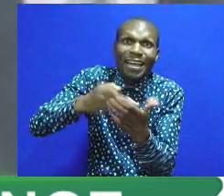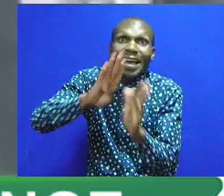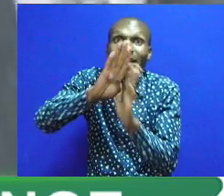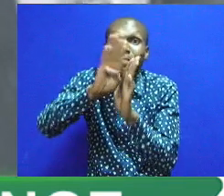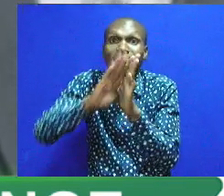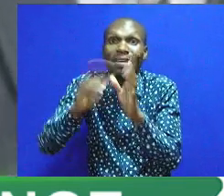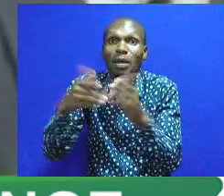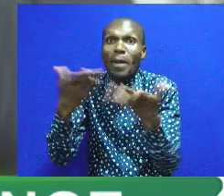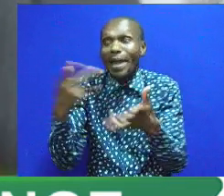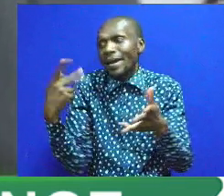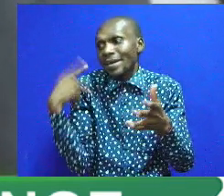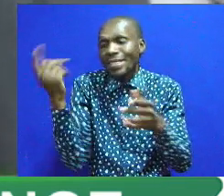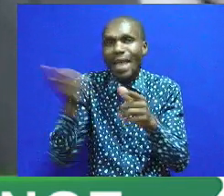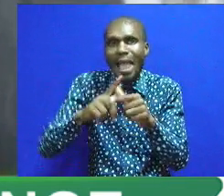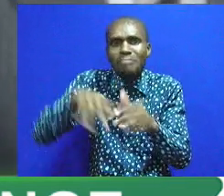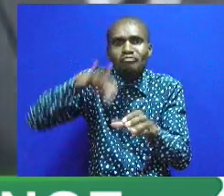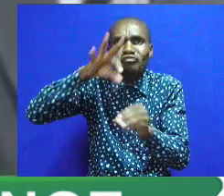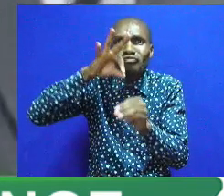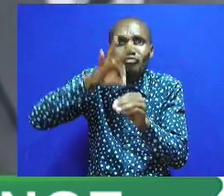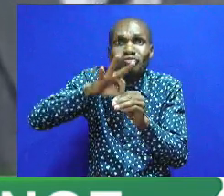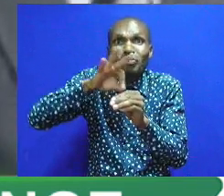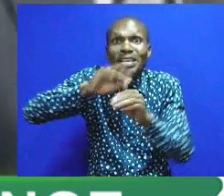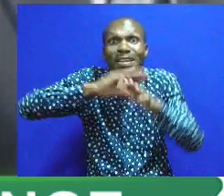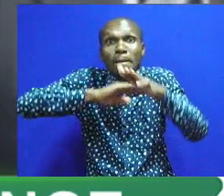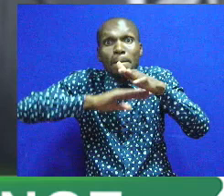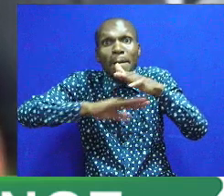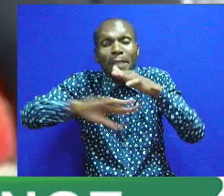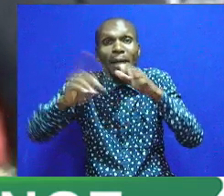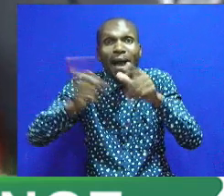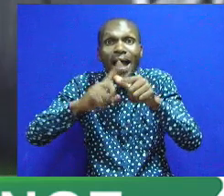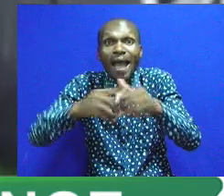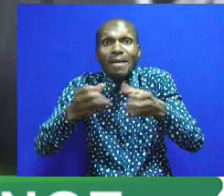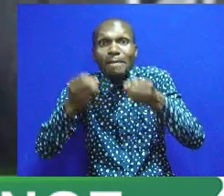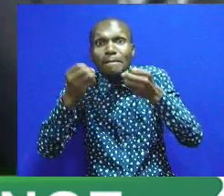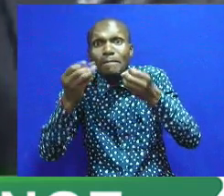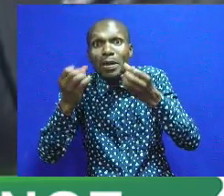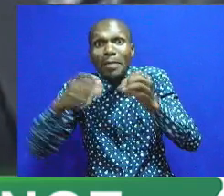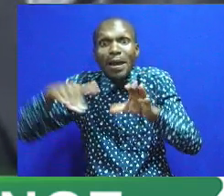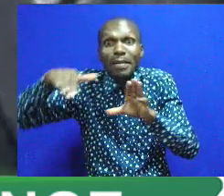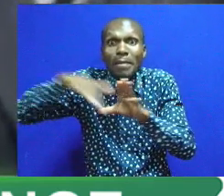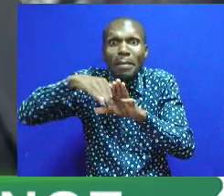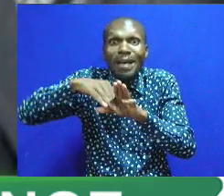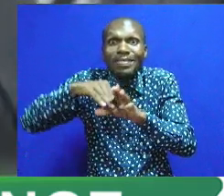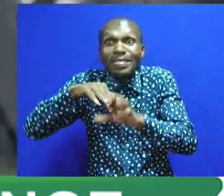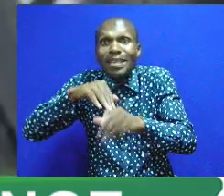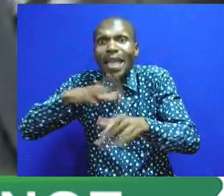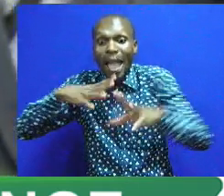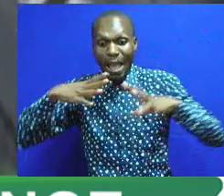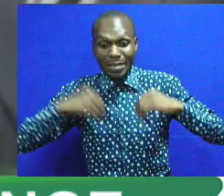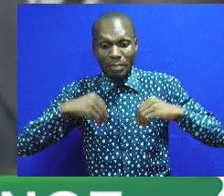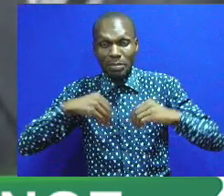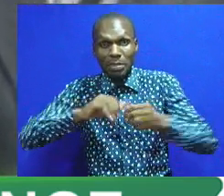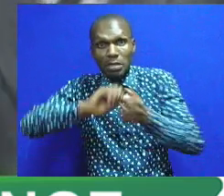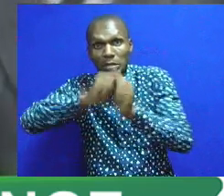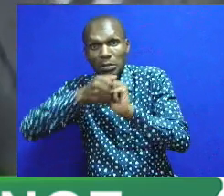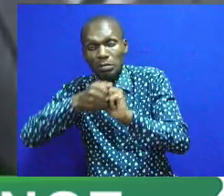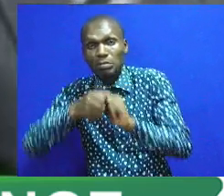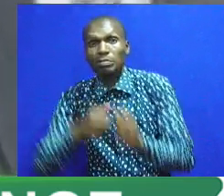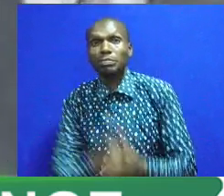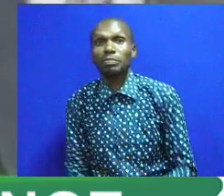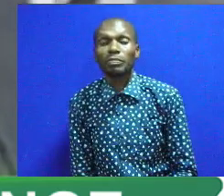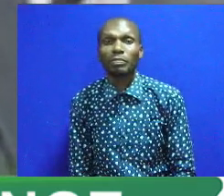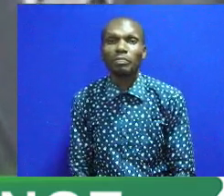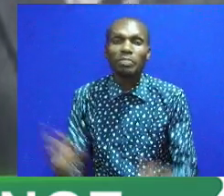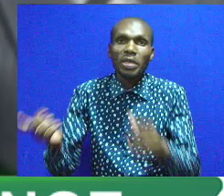serit kuregoro chikura cha bete chiwa kwa sebunge nabachumba bange bakaba bawetia guse bawanchirana owetwa we finance